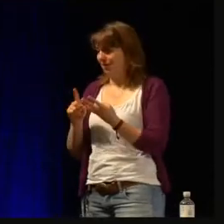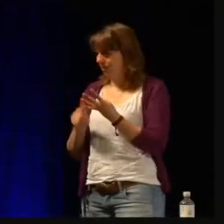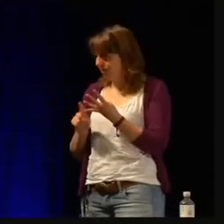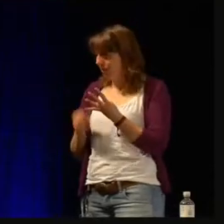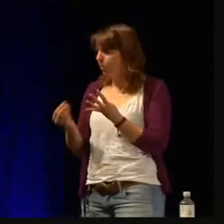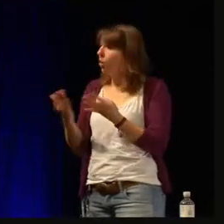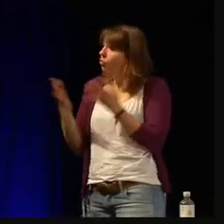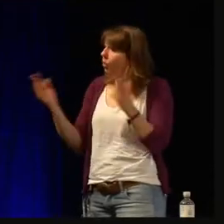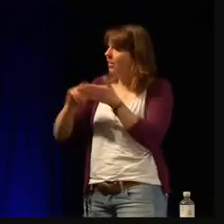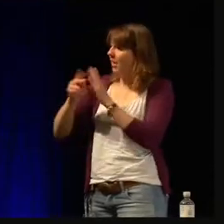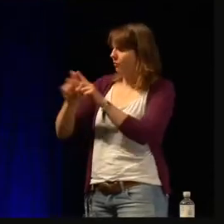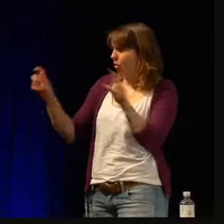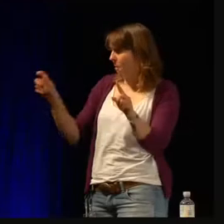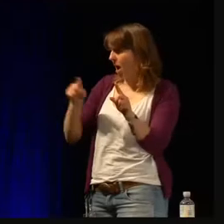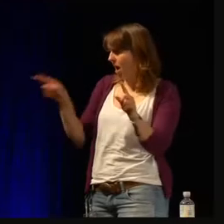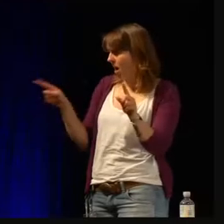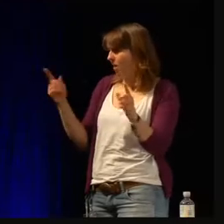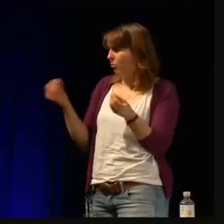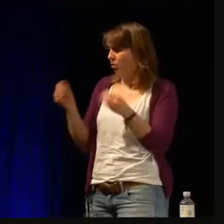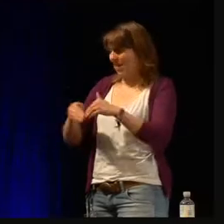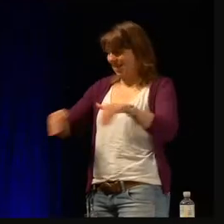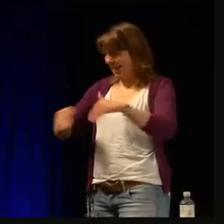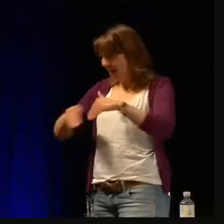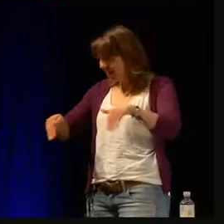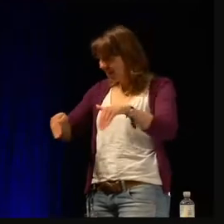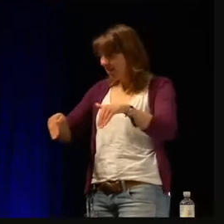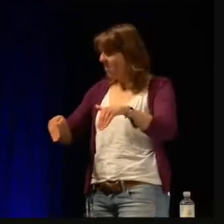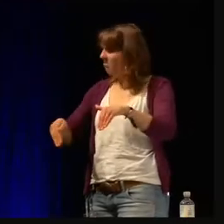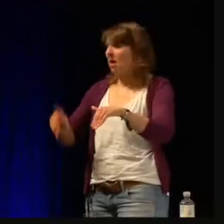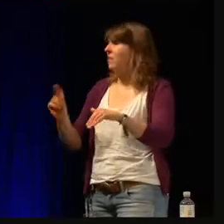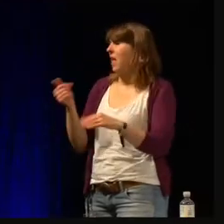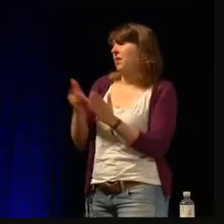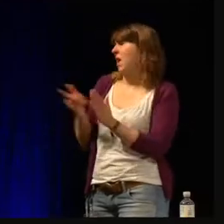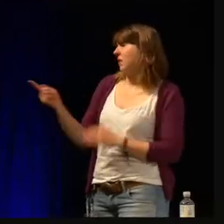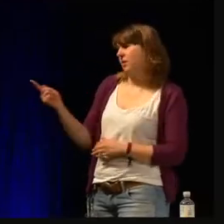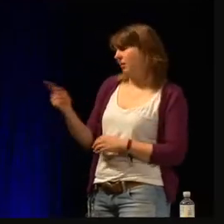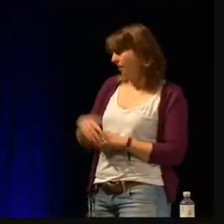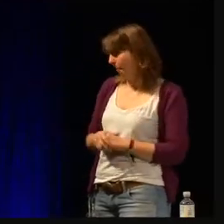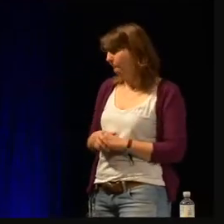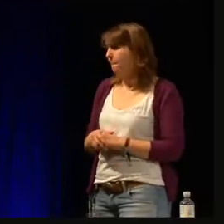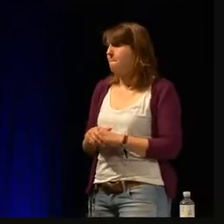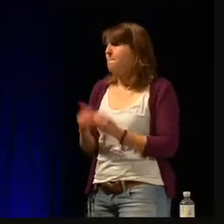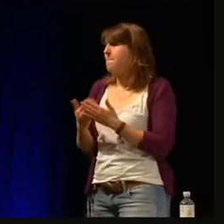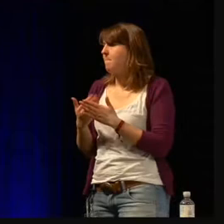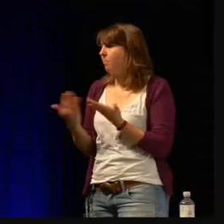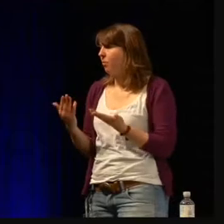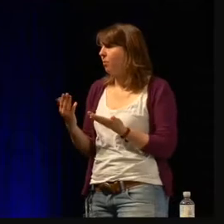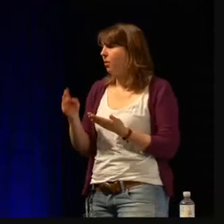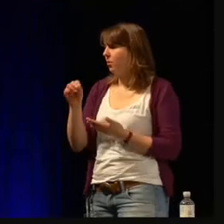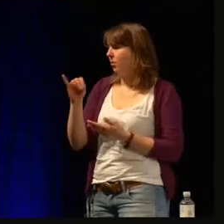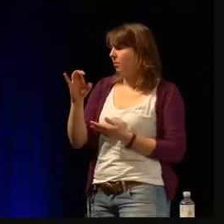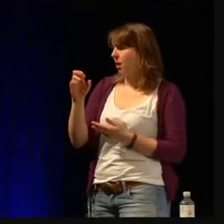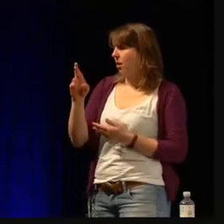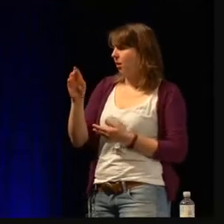Groups of people in our society might be marginalized, and for those marginalized groups,